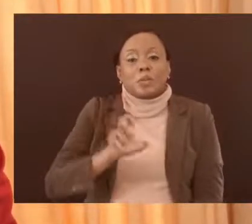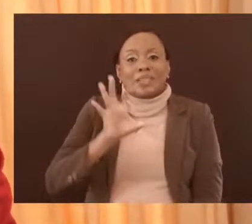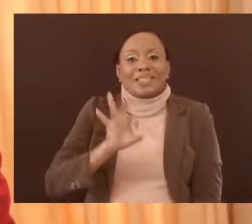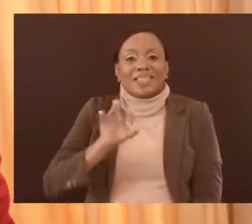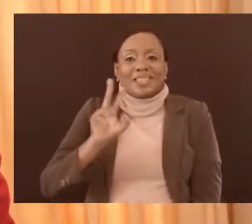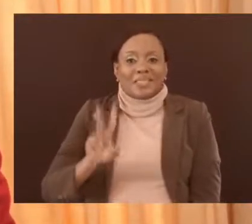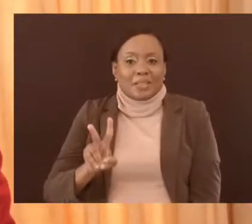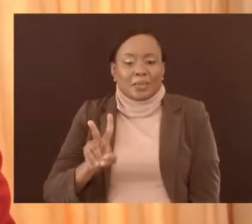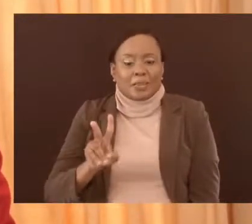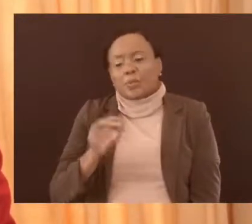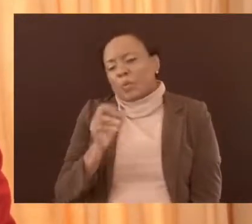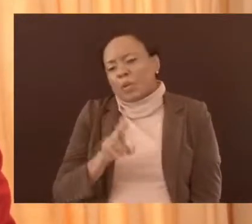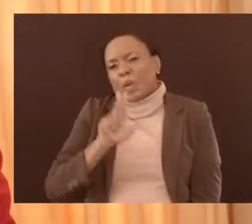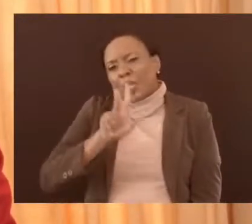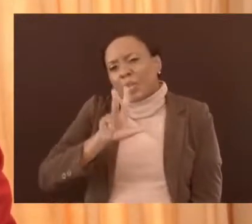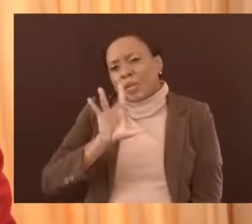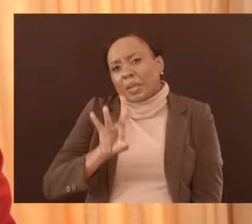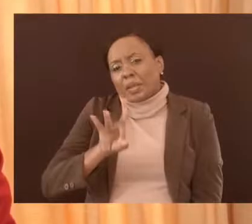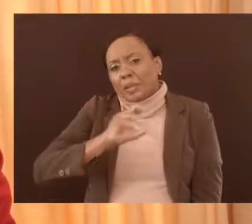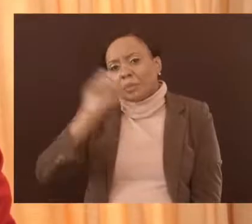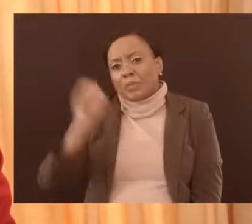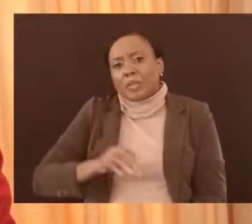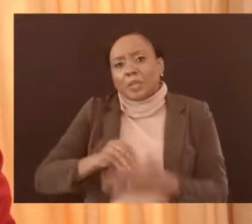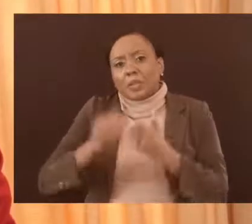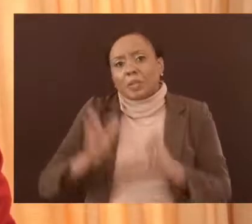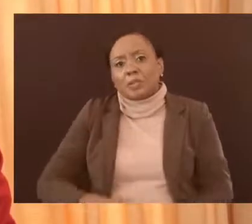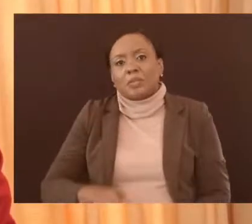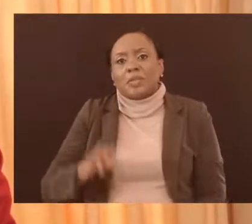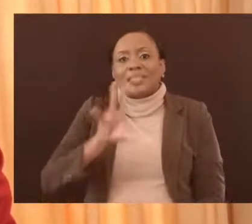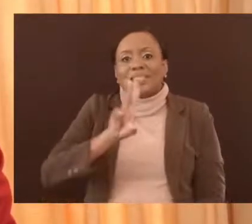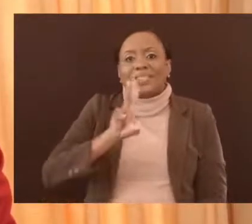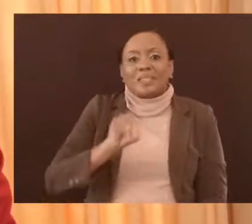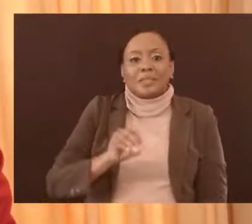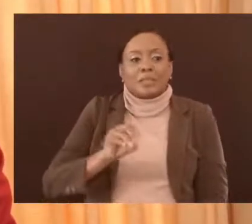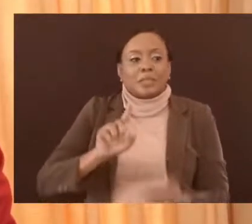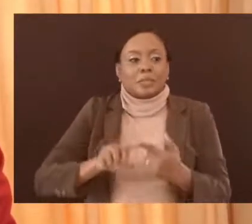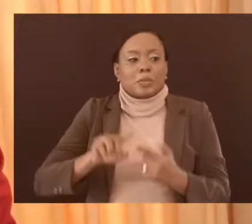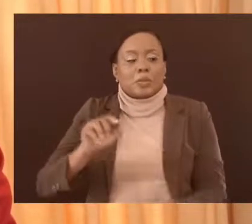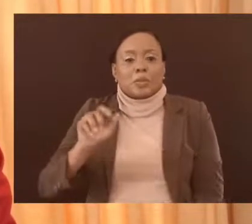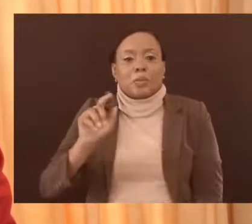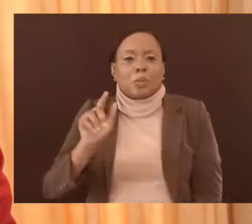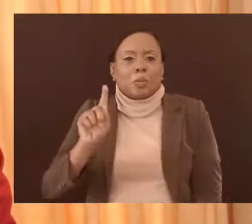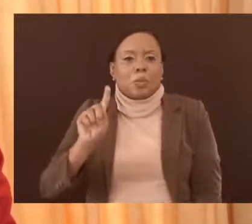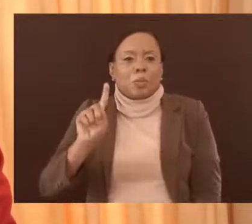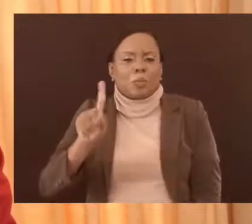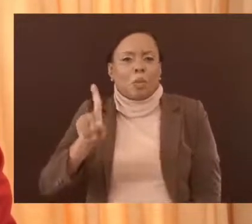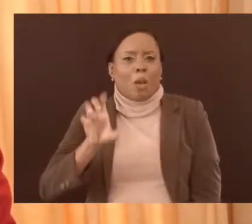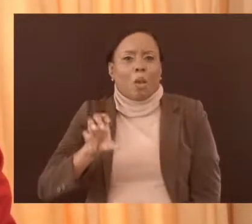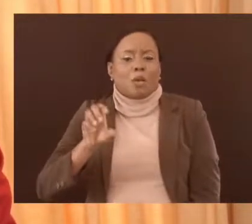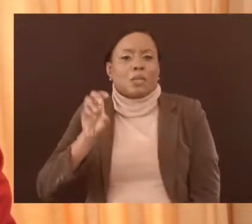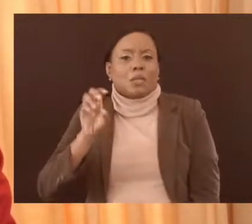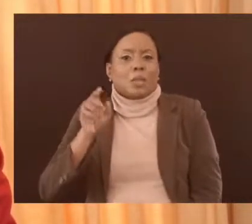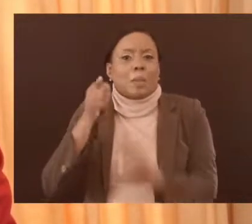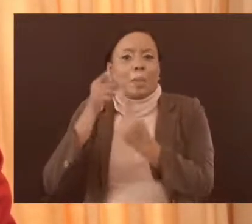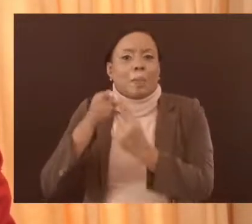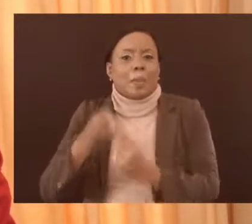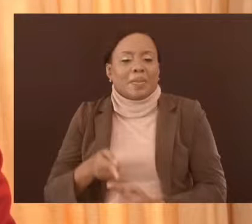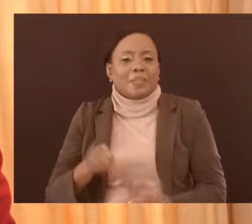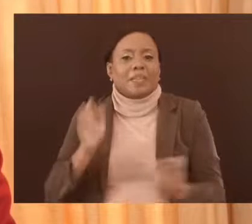1,292, or 38.7% of the students, scored between 70 and 100 marks as compared to